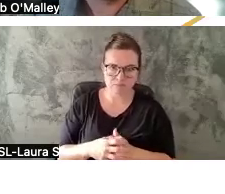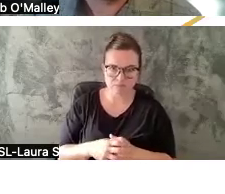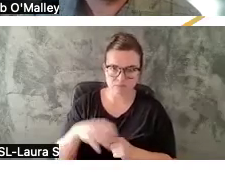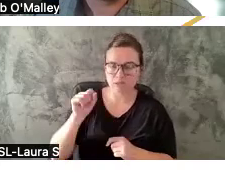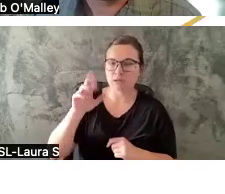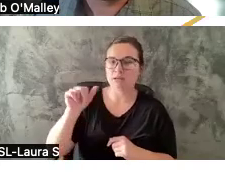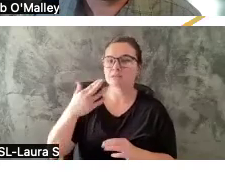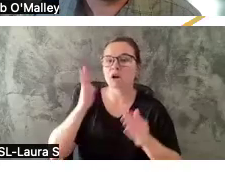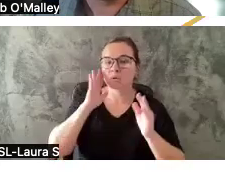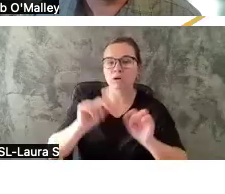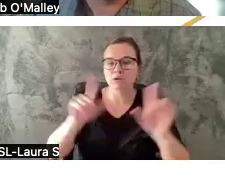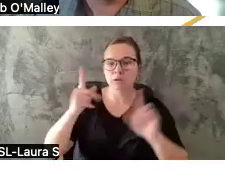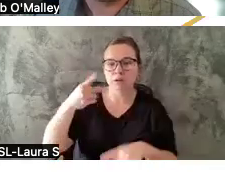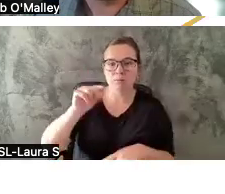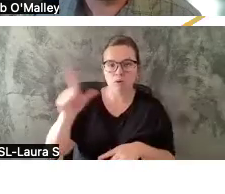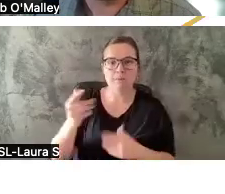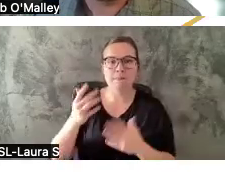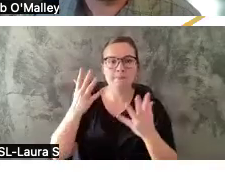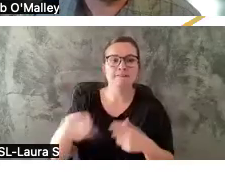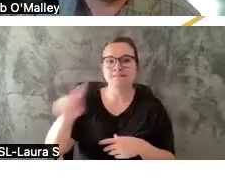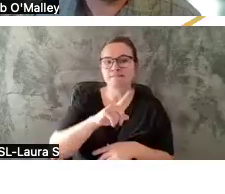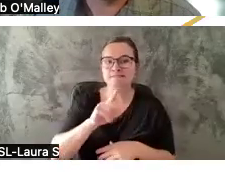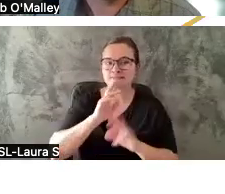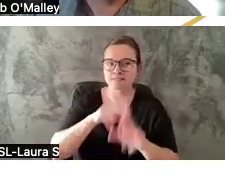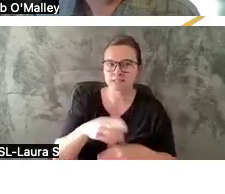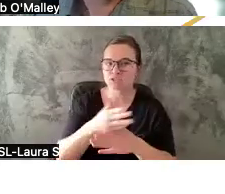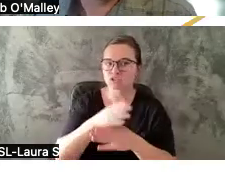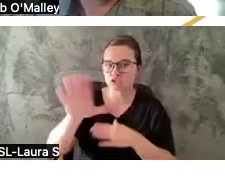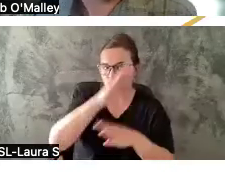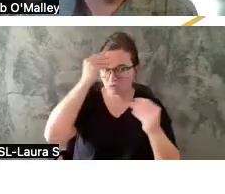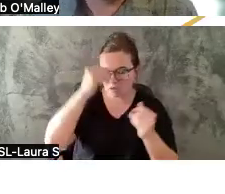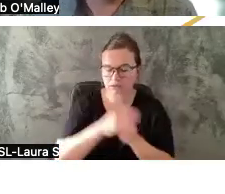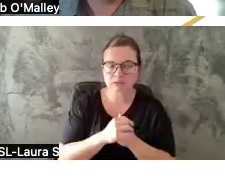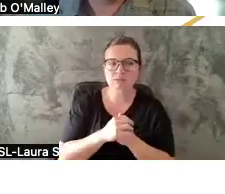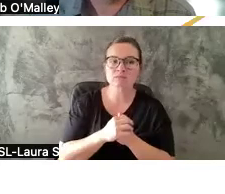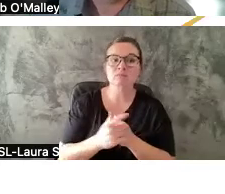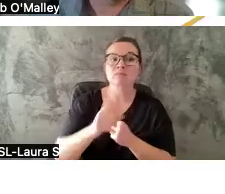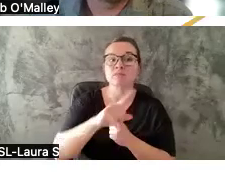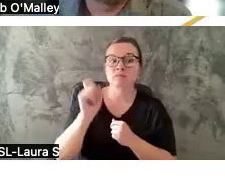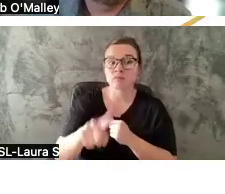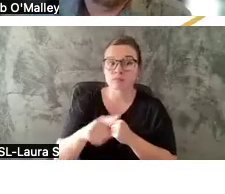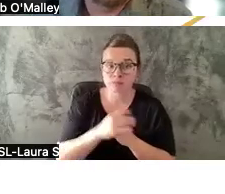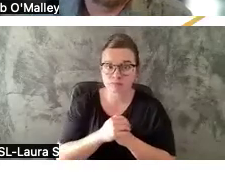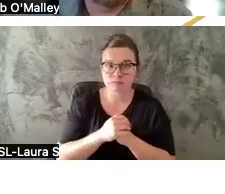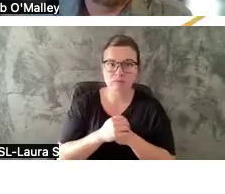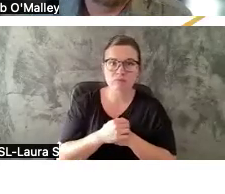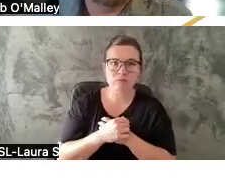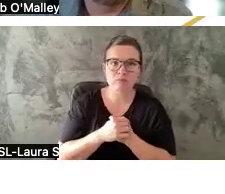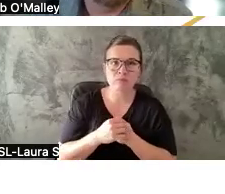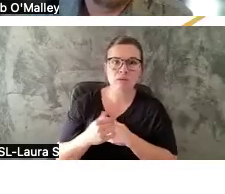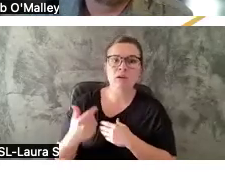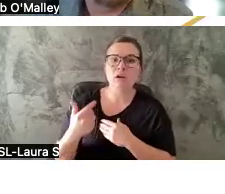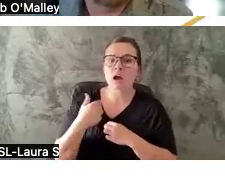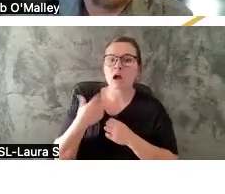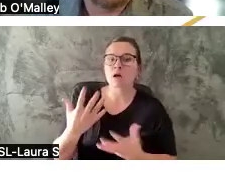going to post a poll and invite you to respond and share your thoughts. And the question is, I would